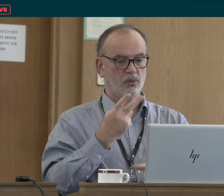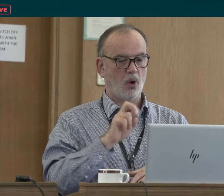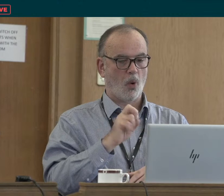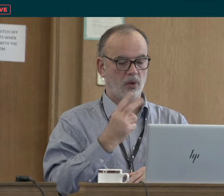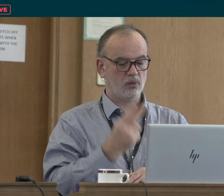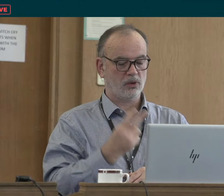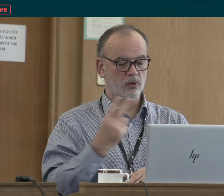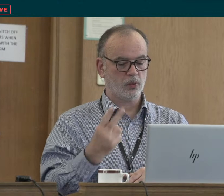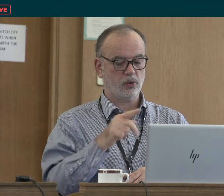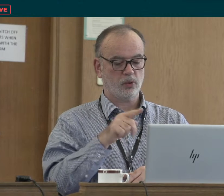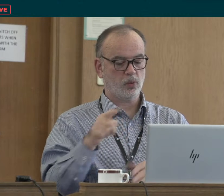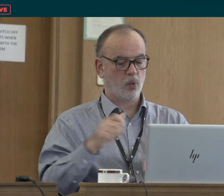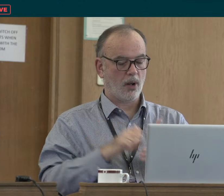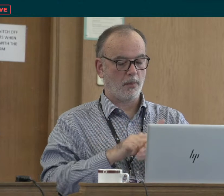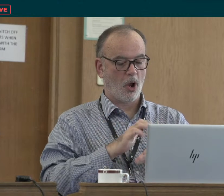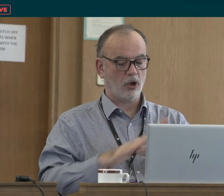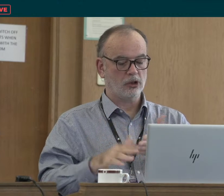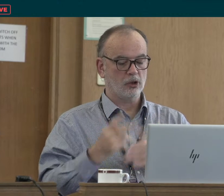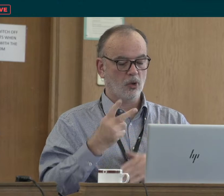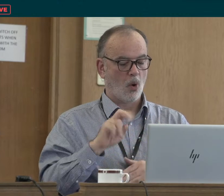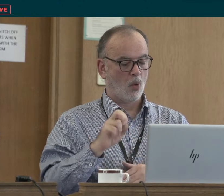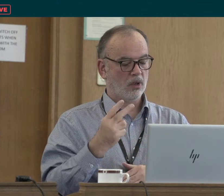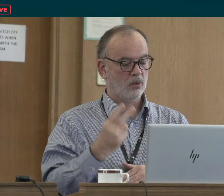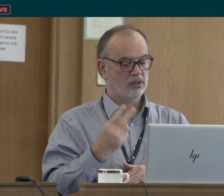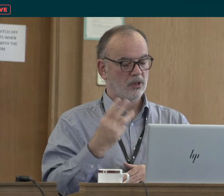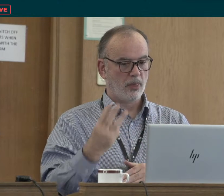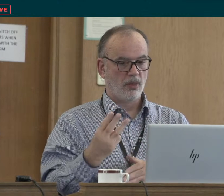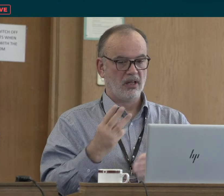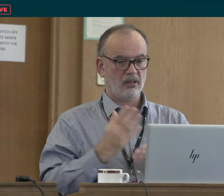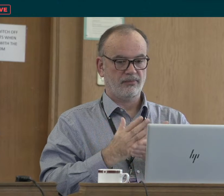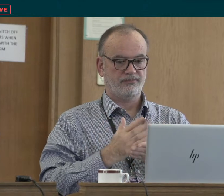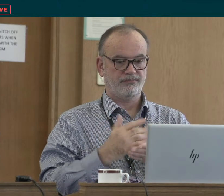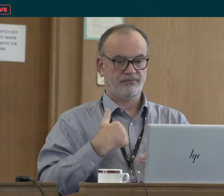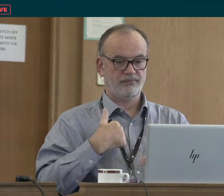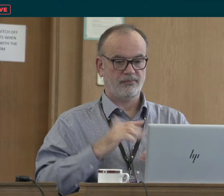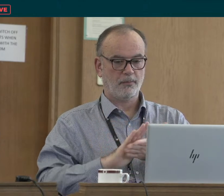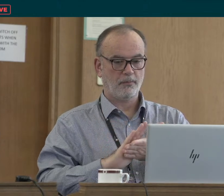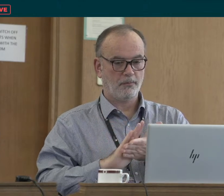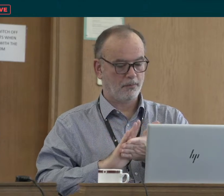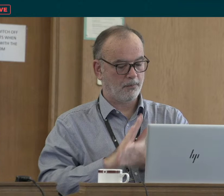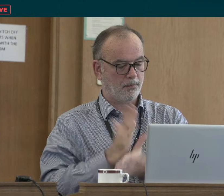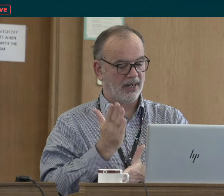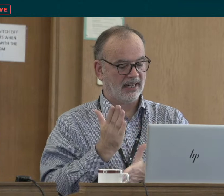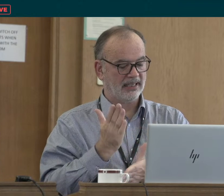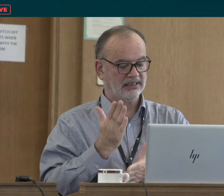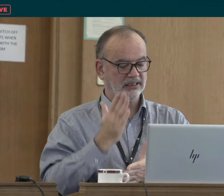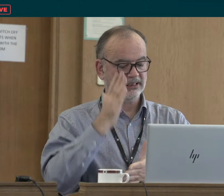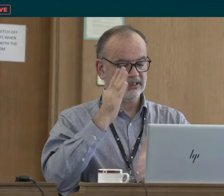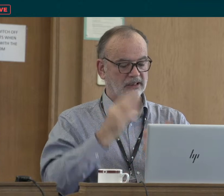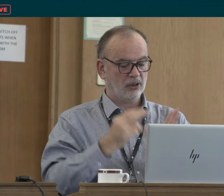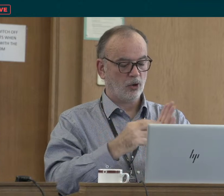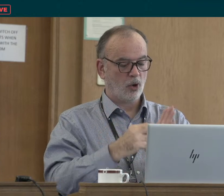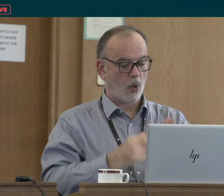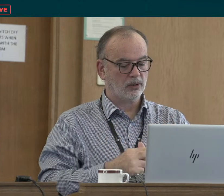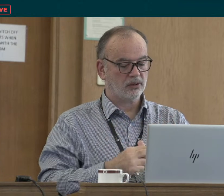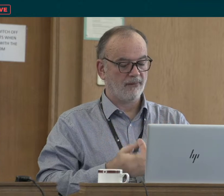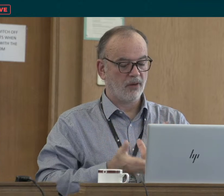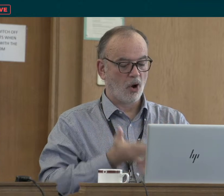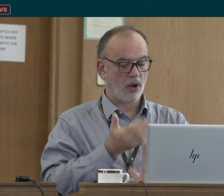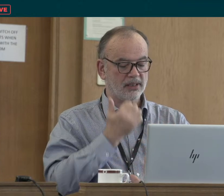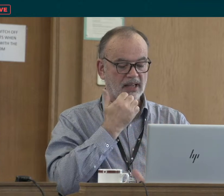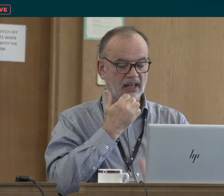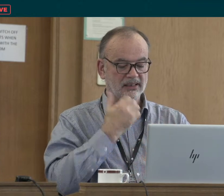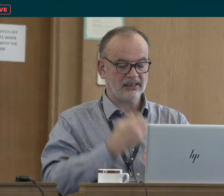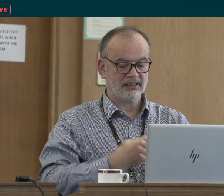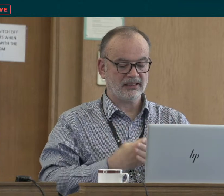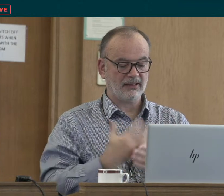Care Service covering April 22 to March 2023. I'm